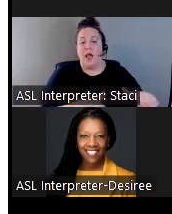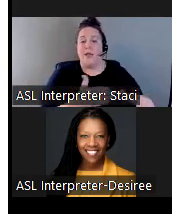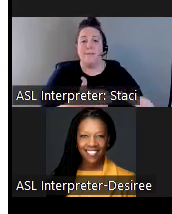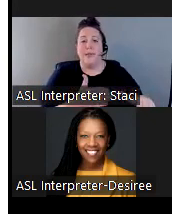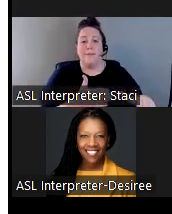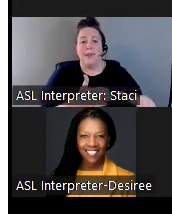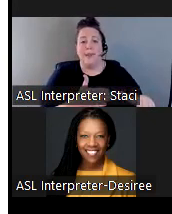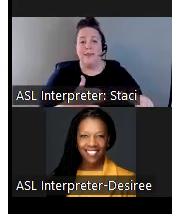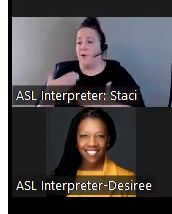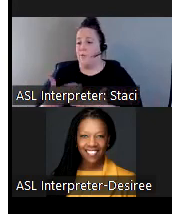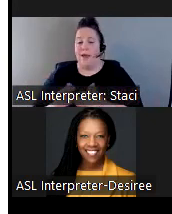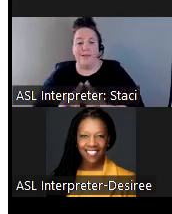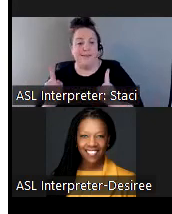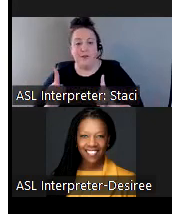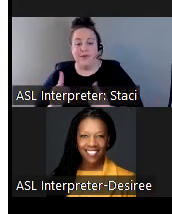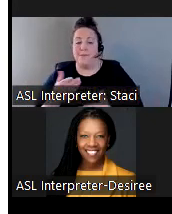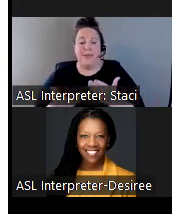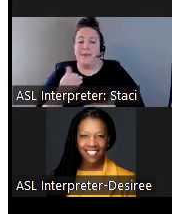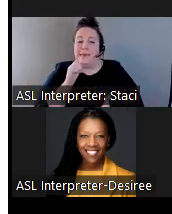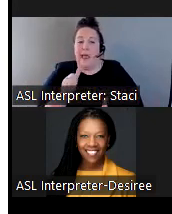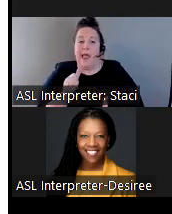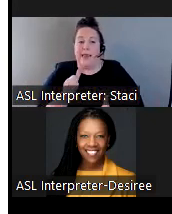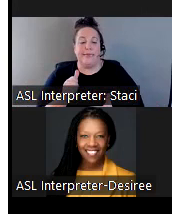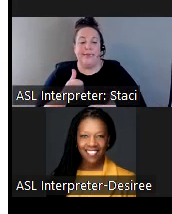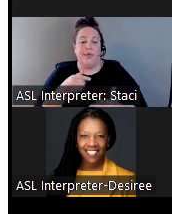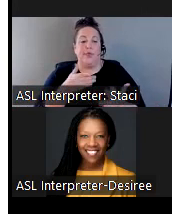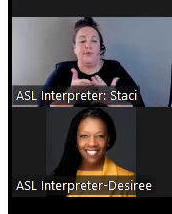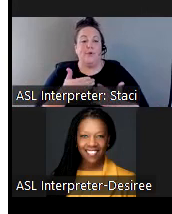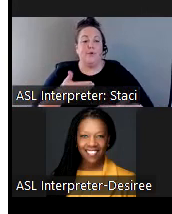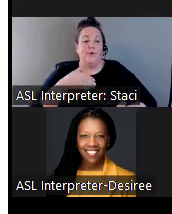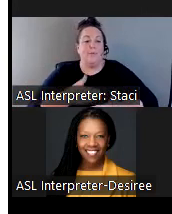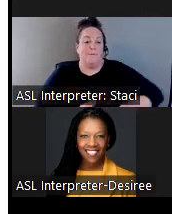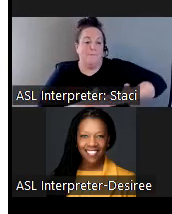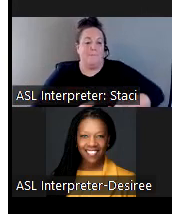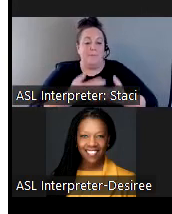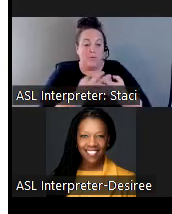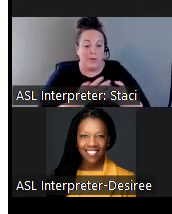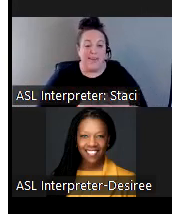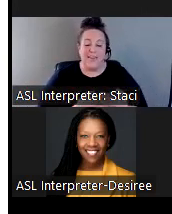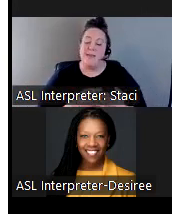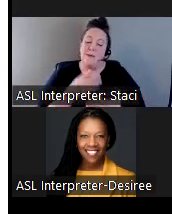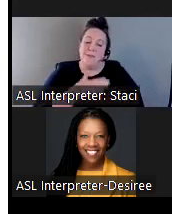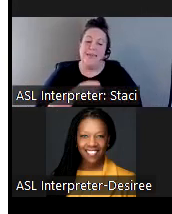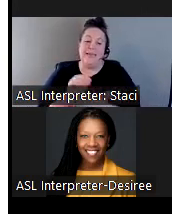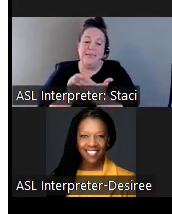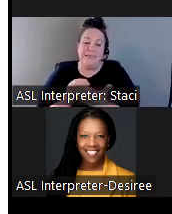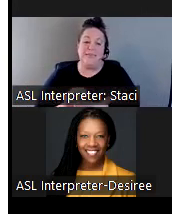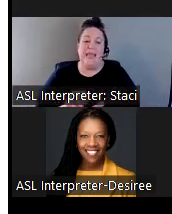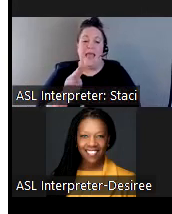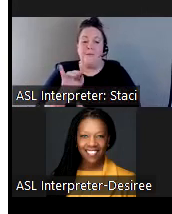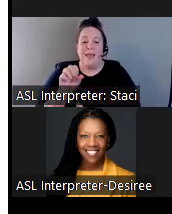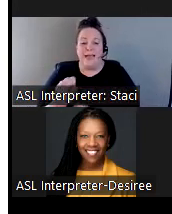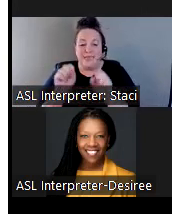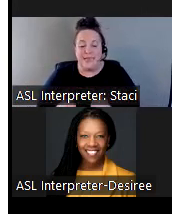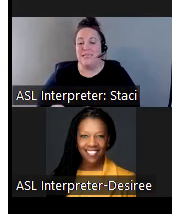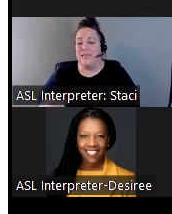different course, not from the newborn hearing screening program. Make sure that information's updated in the MIS system. Make sure you put in name